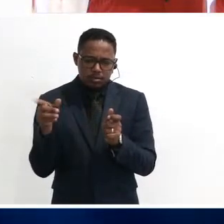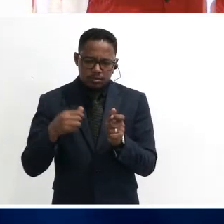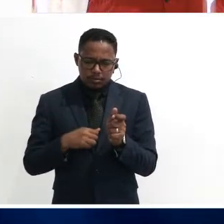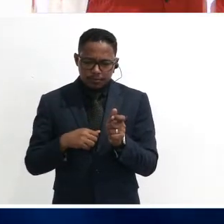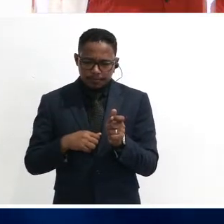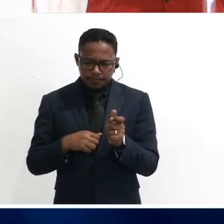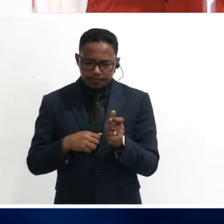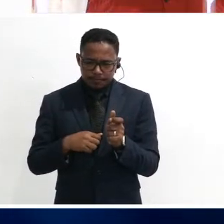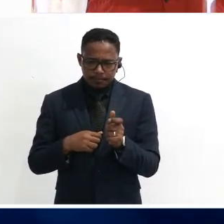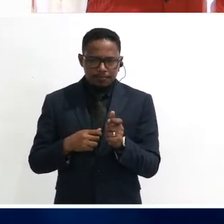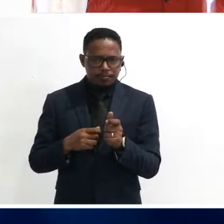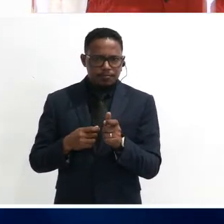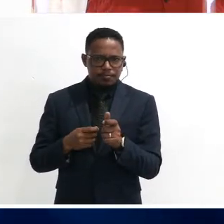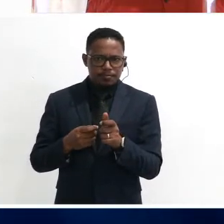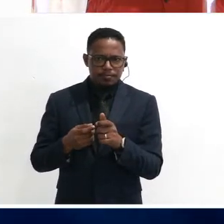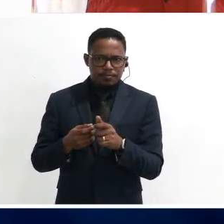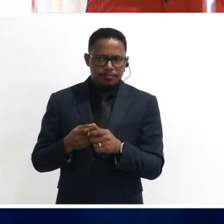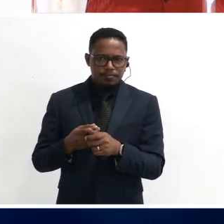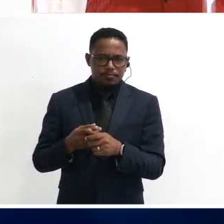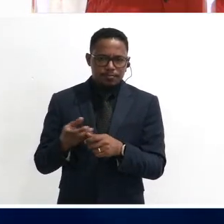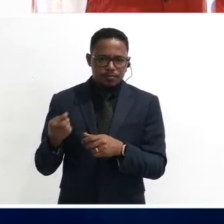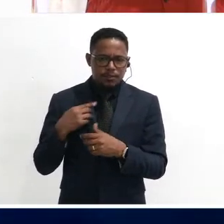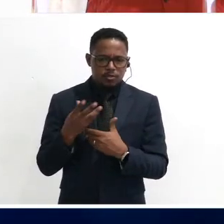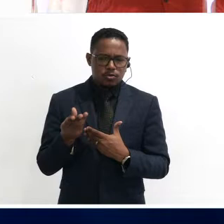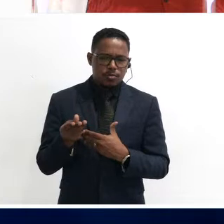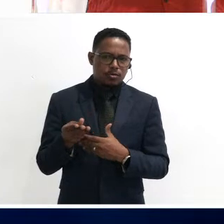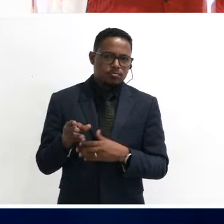of packaging will be